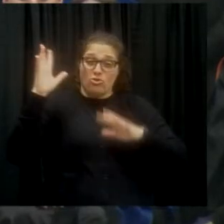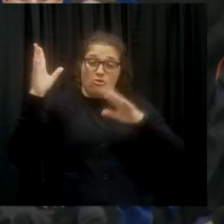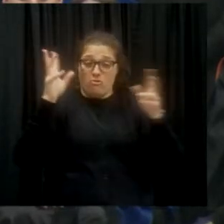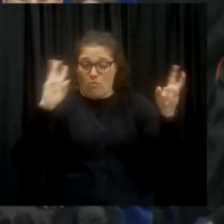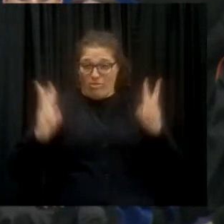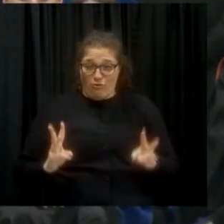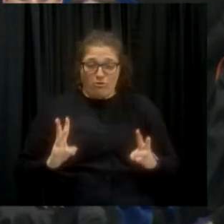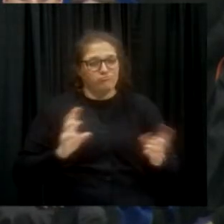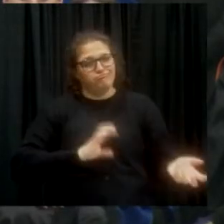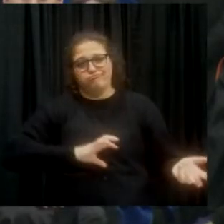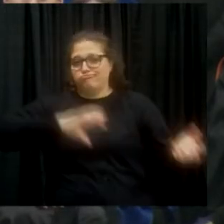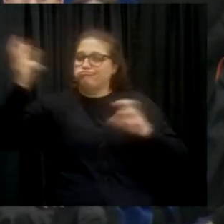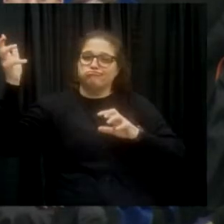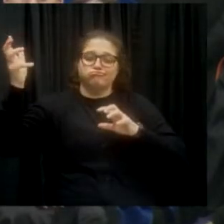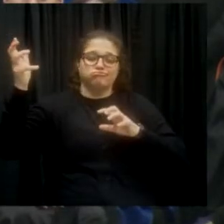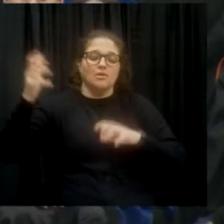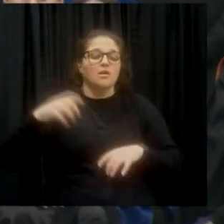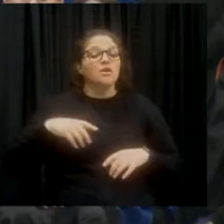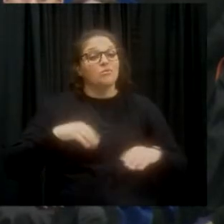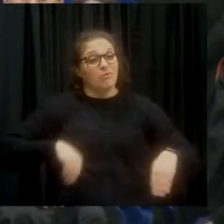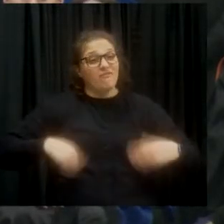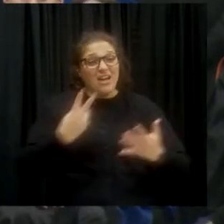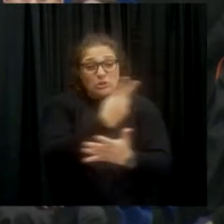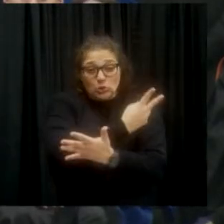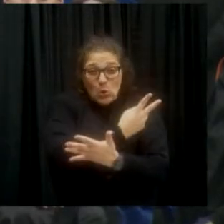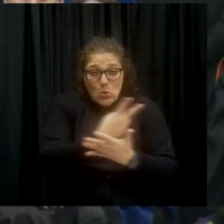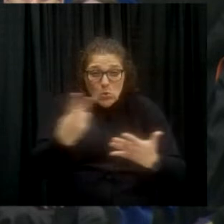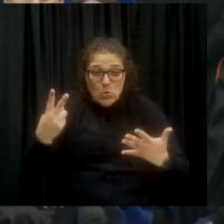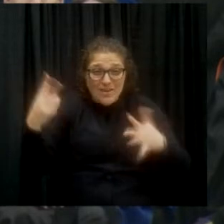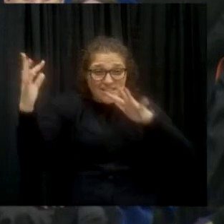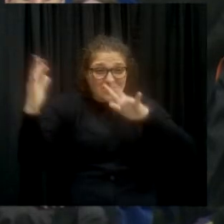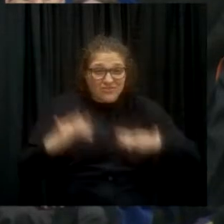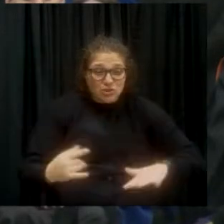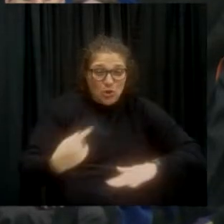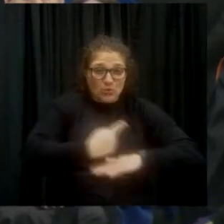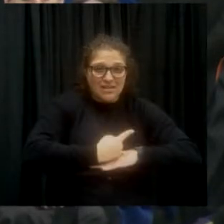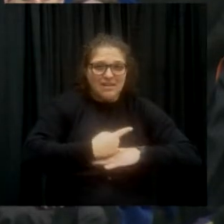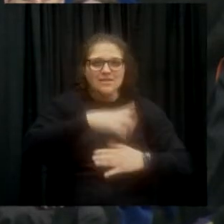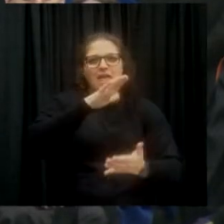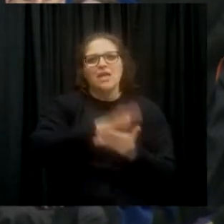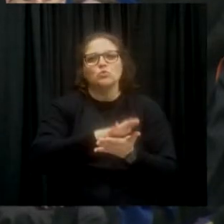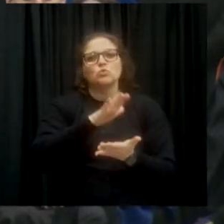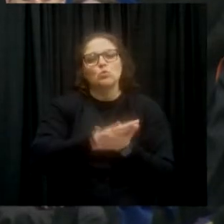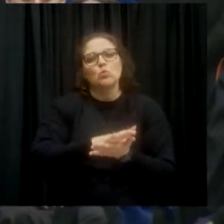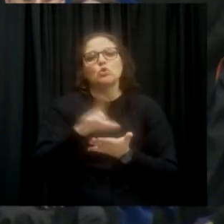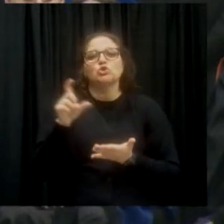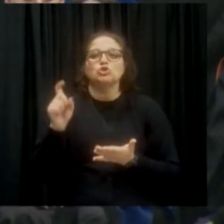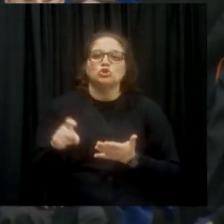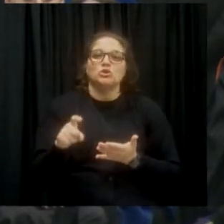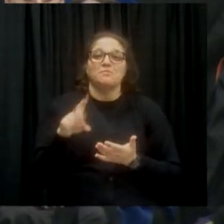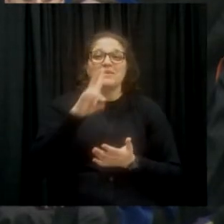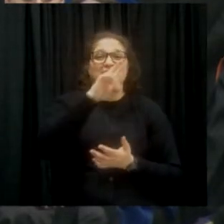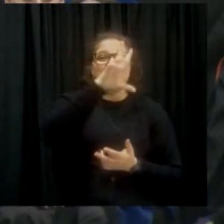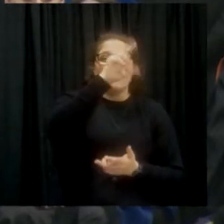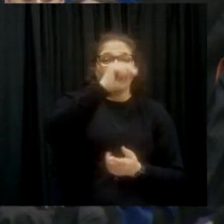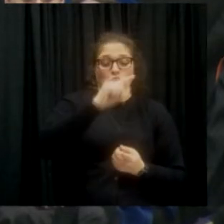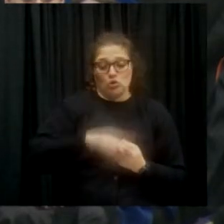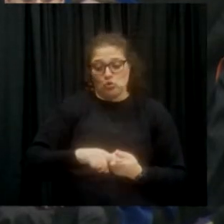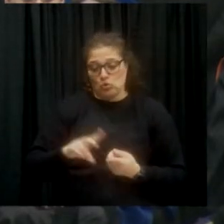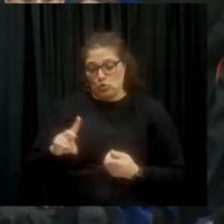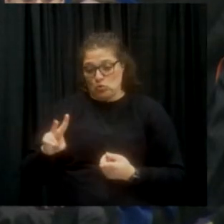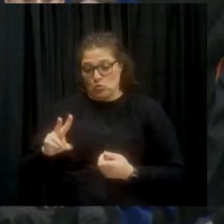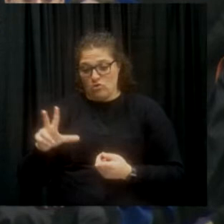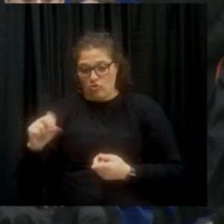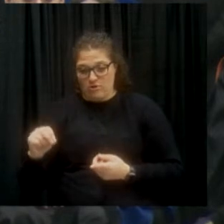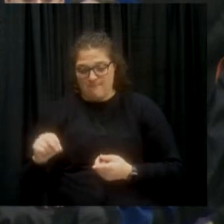us. She decided to give us 2 weeks worth of snow days and that school should be 7:30 to 2:30 instead